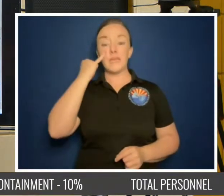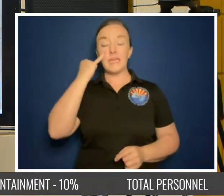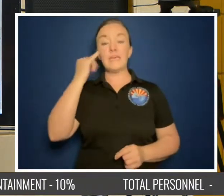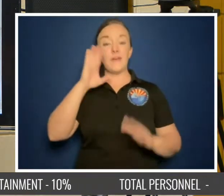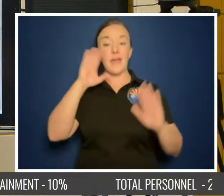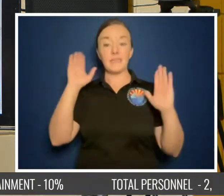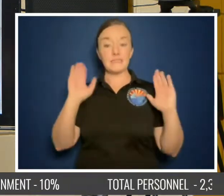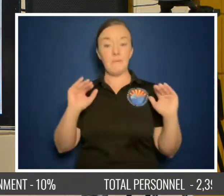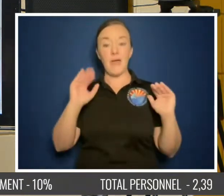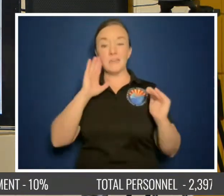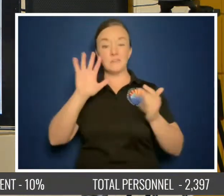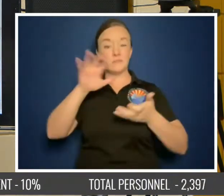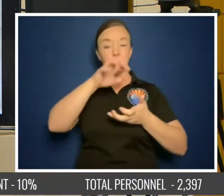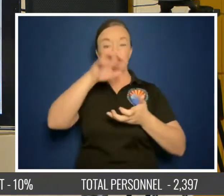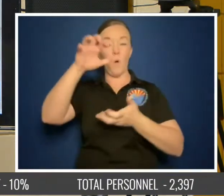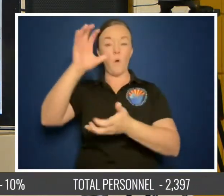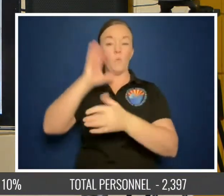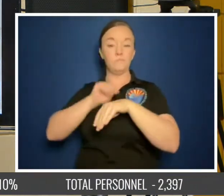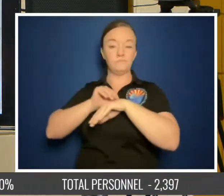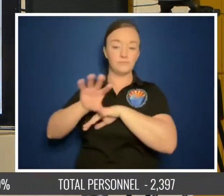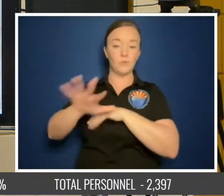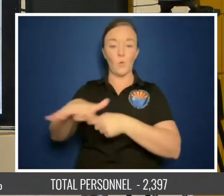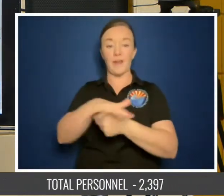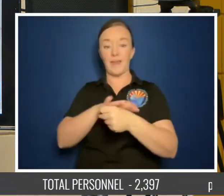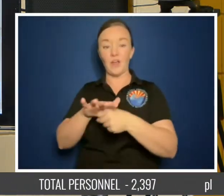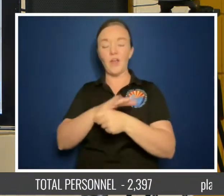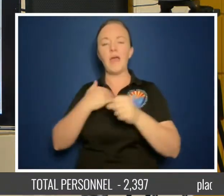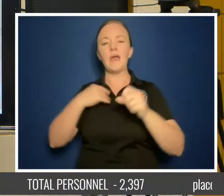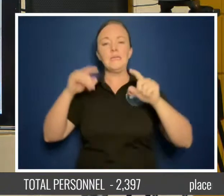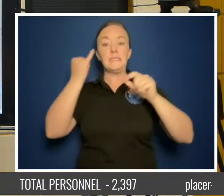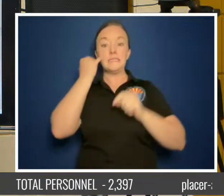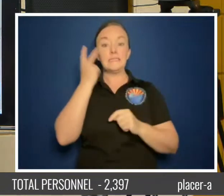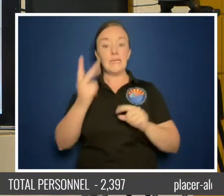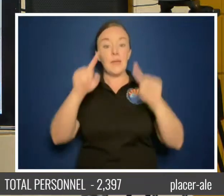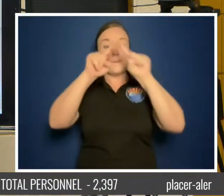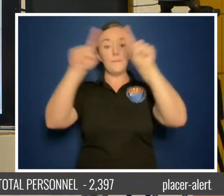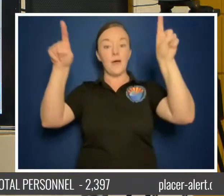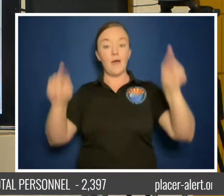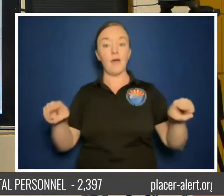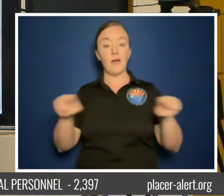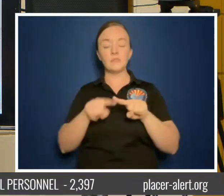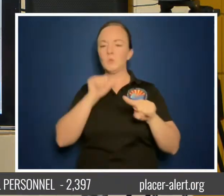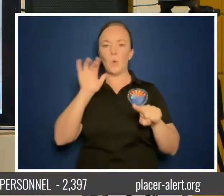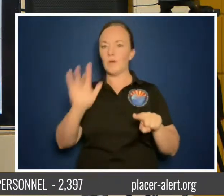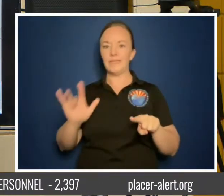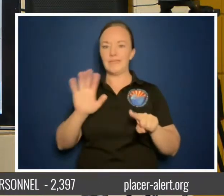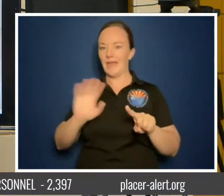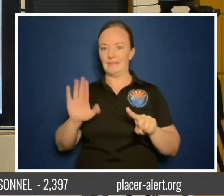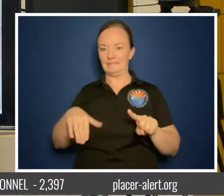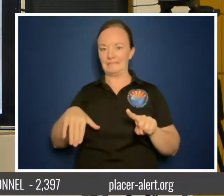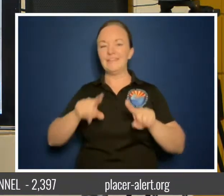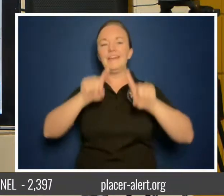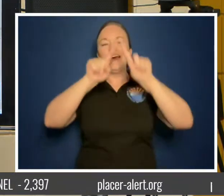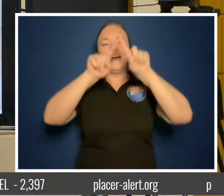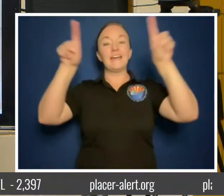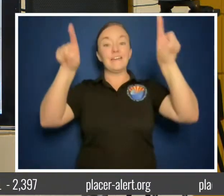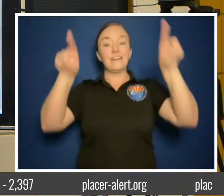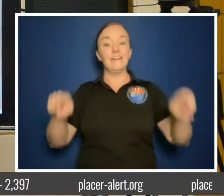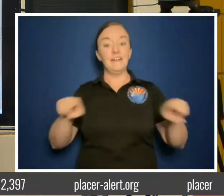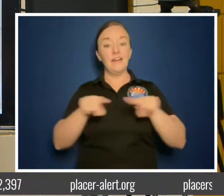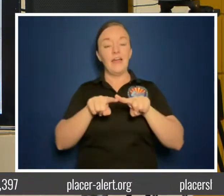here. And at the corner of that box, there's a, don't click yet, but there is a place to click and you get to our